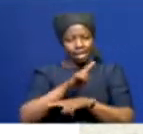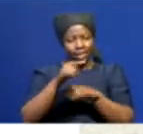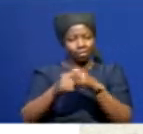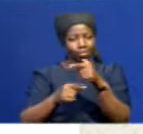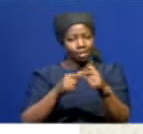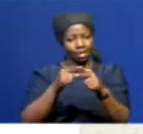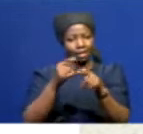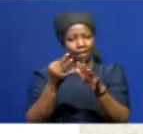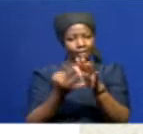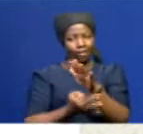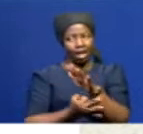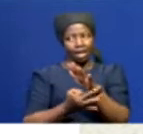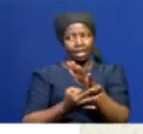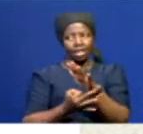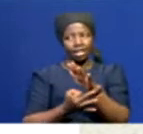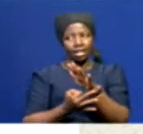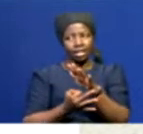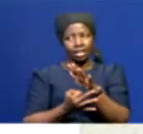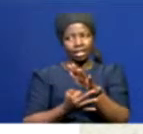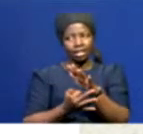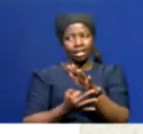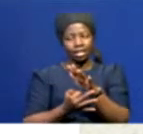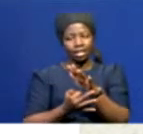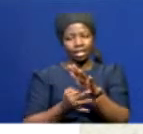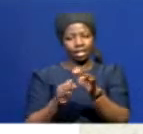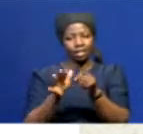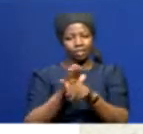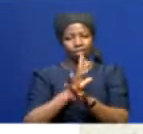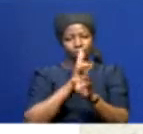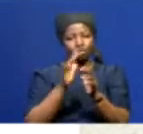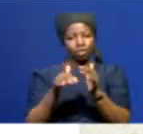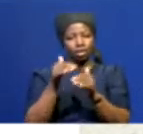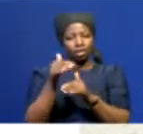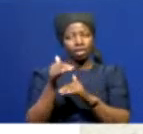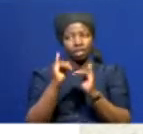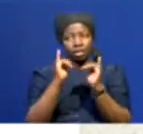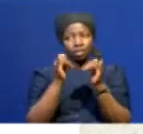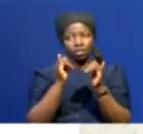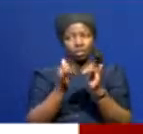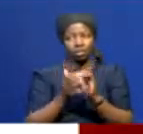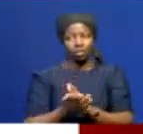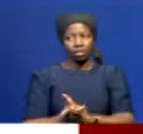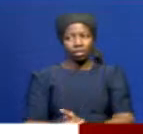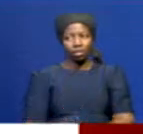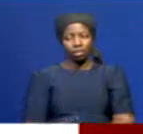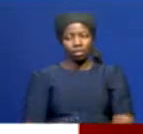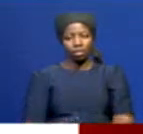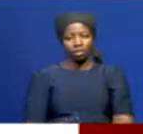bulletin in our subsequent bulletin. Back to your studio.